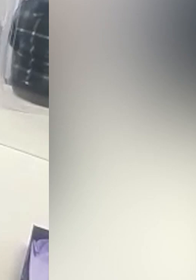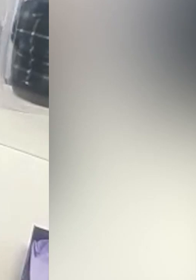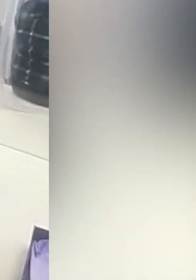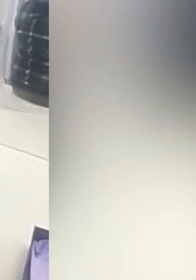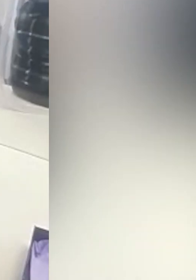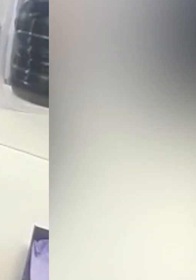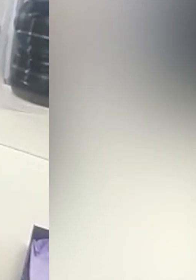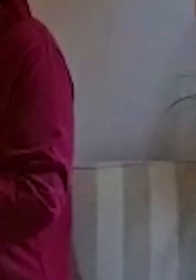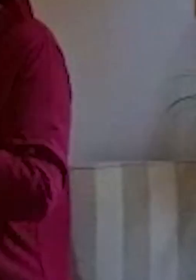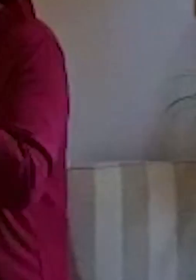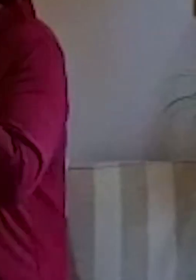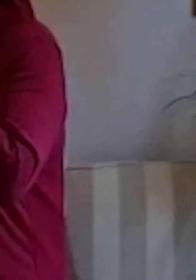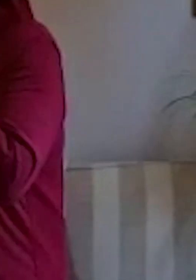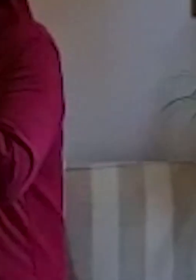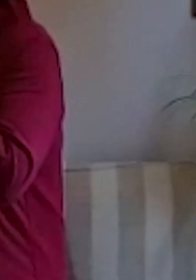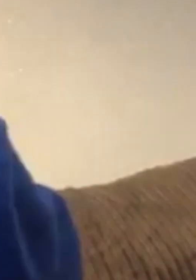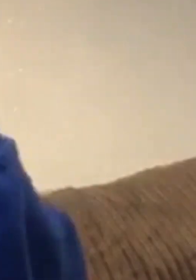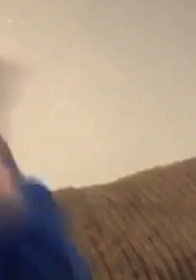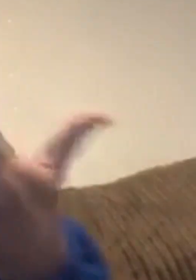just amazing.